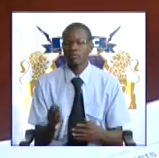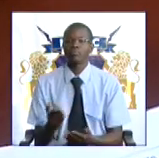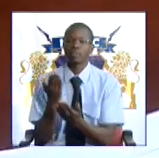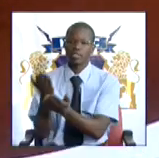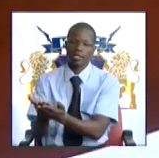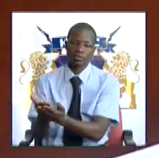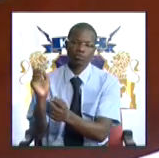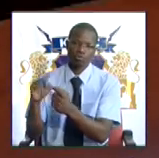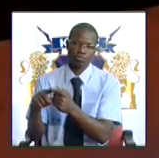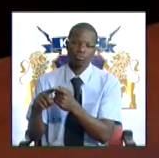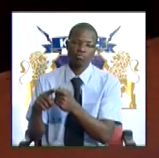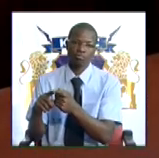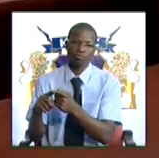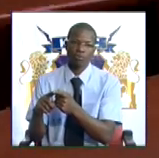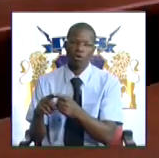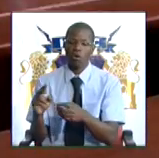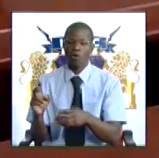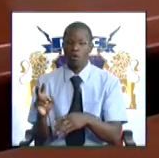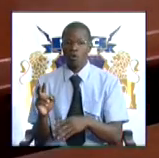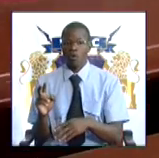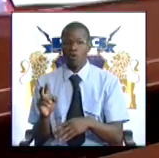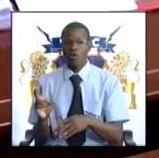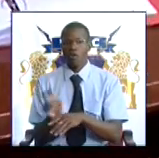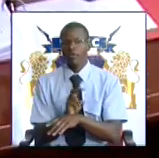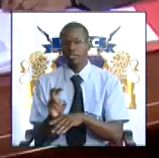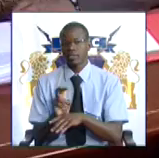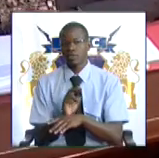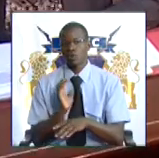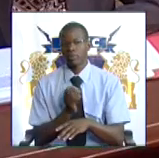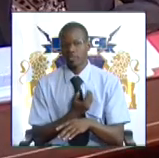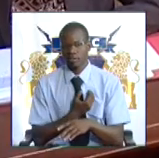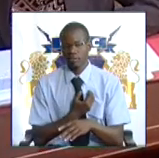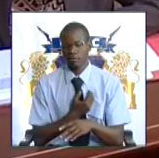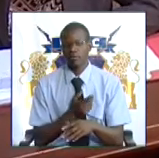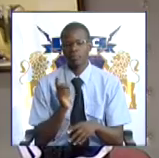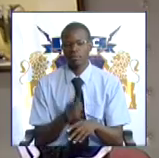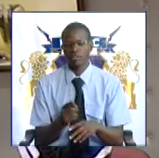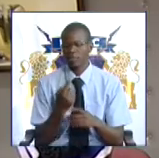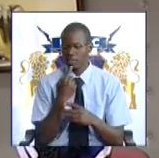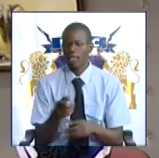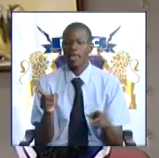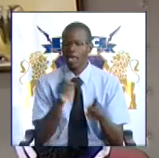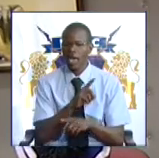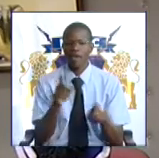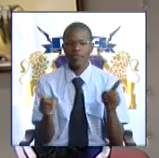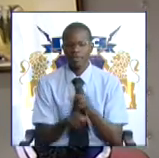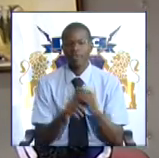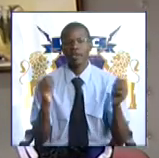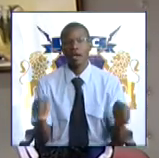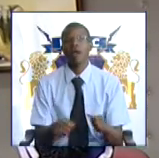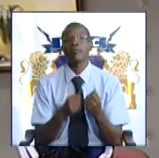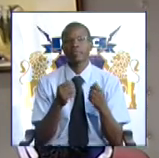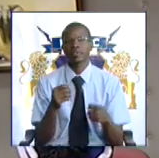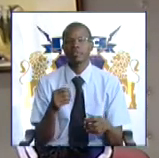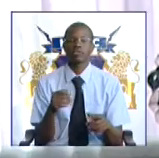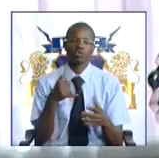activities and results of incidents reported, investigated, and tests carried out. To